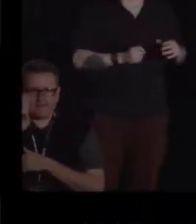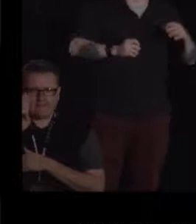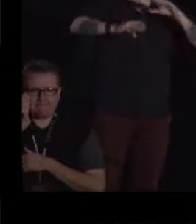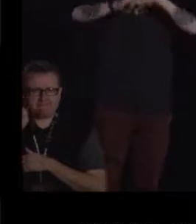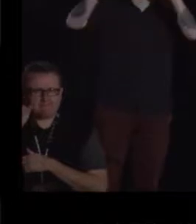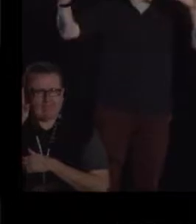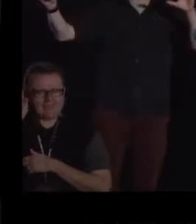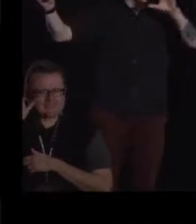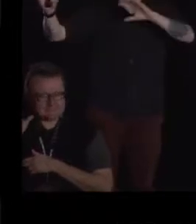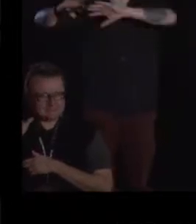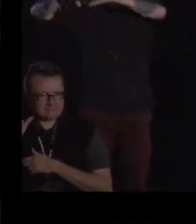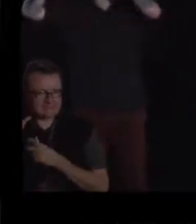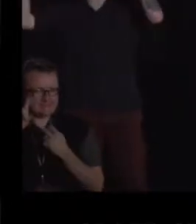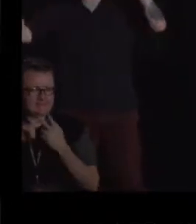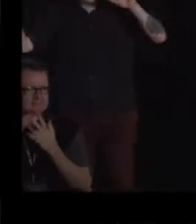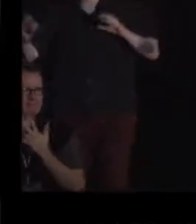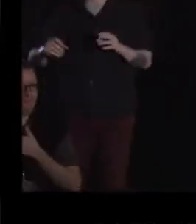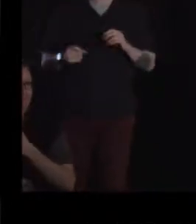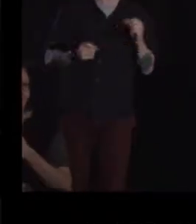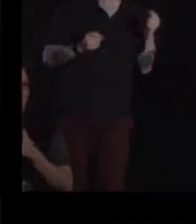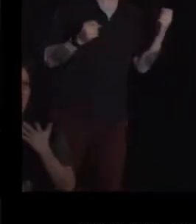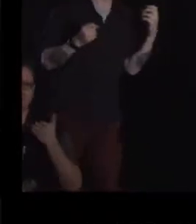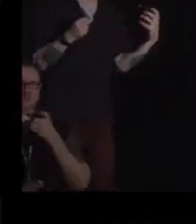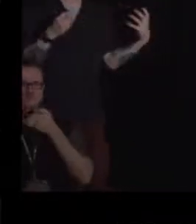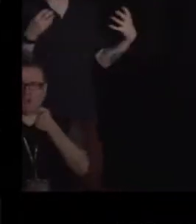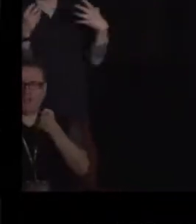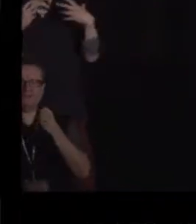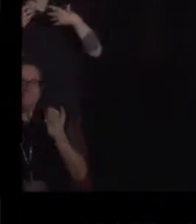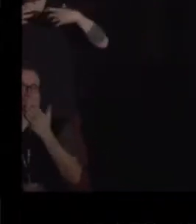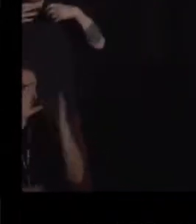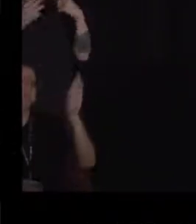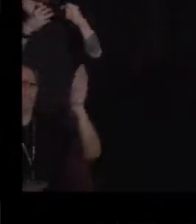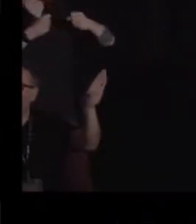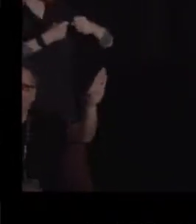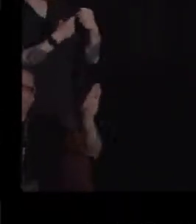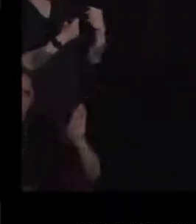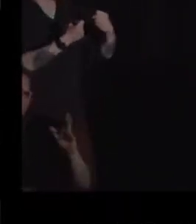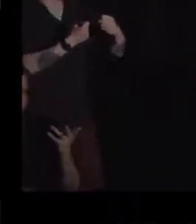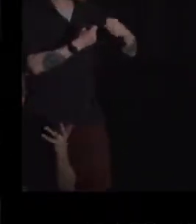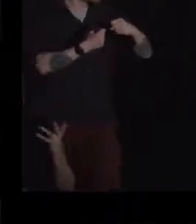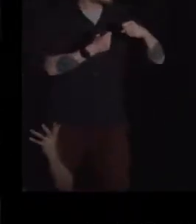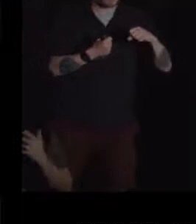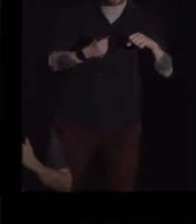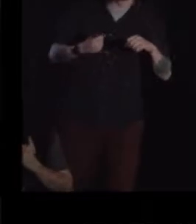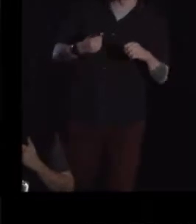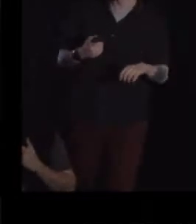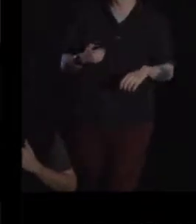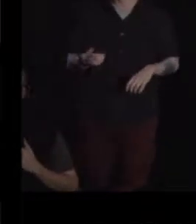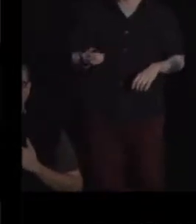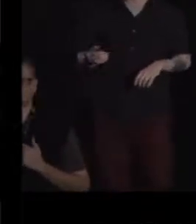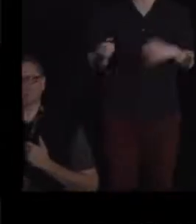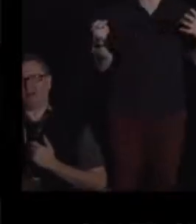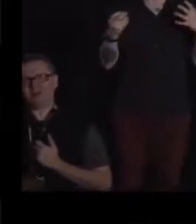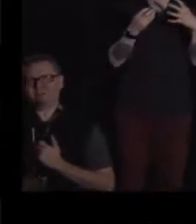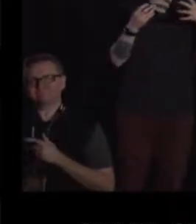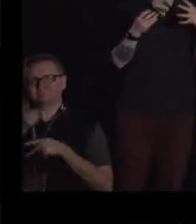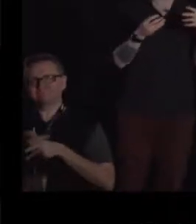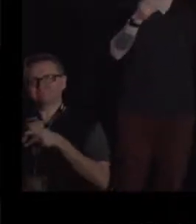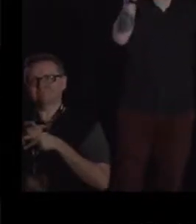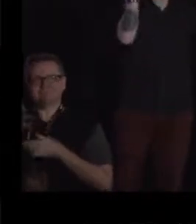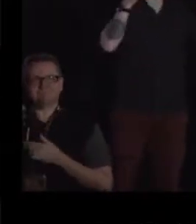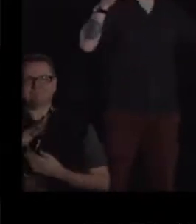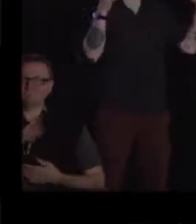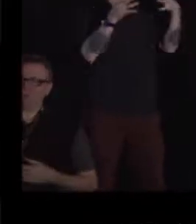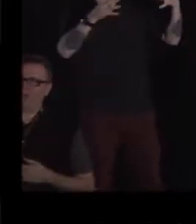of Bristol, and his work just lines the streets, and everyone like feels like this sort of like proud parent, which is really exciting. And it's just